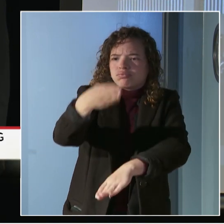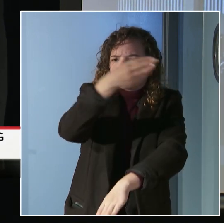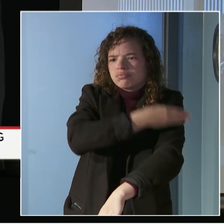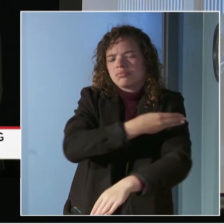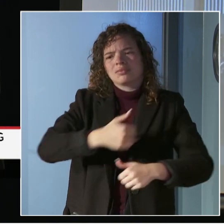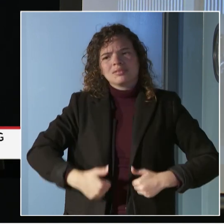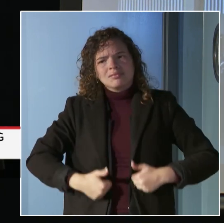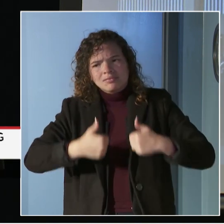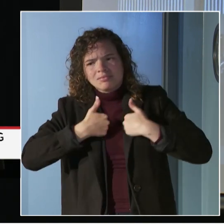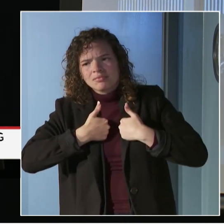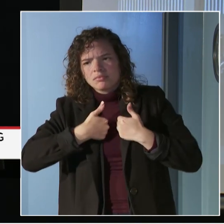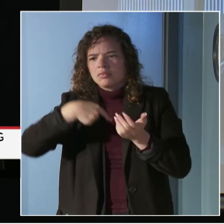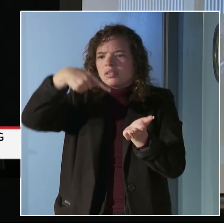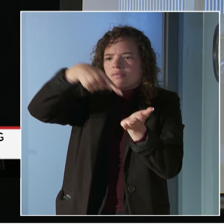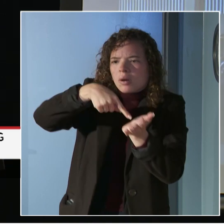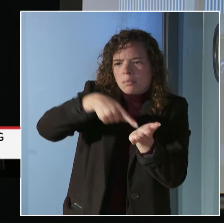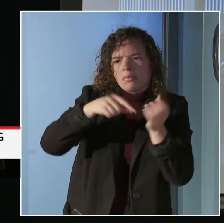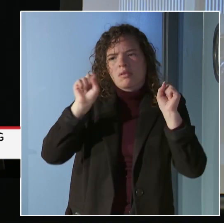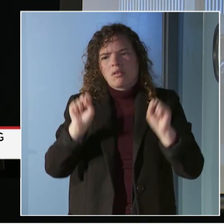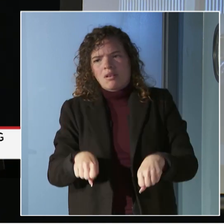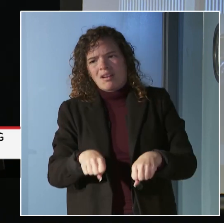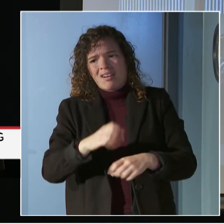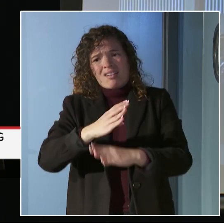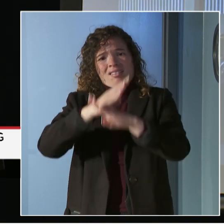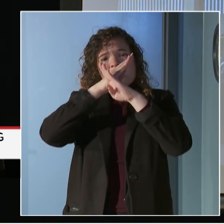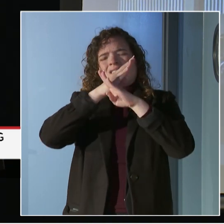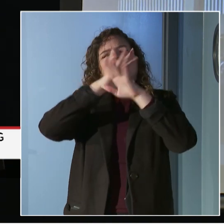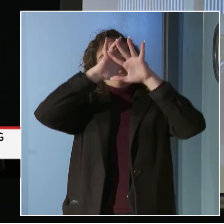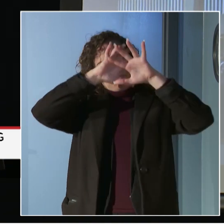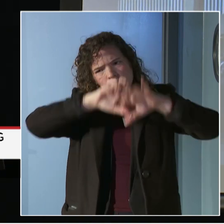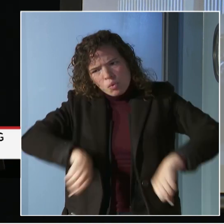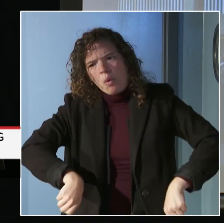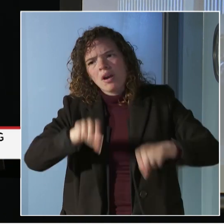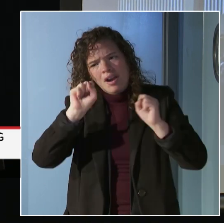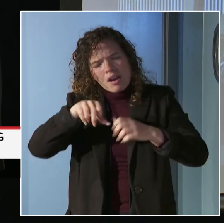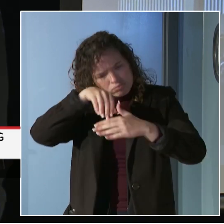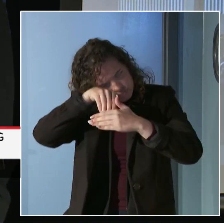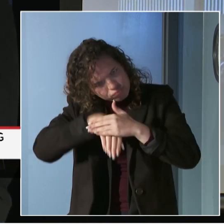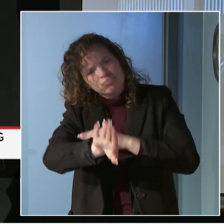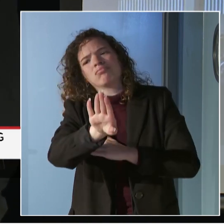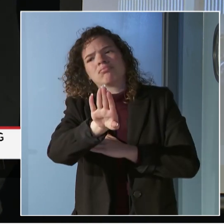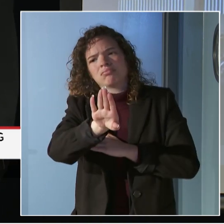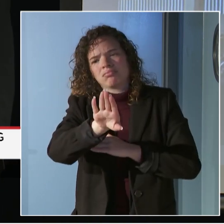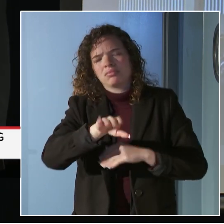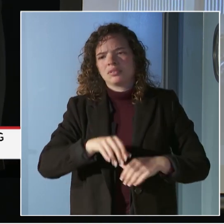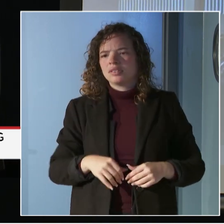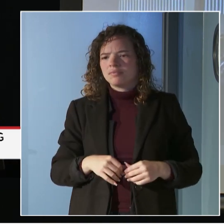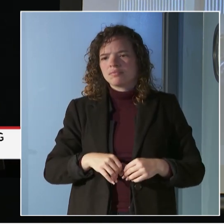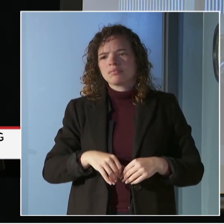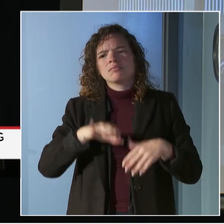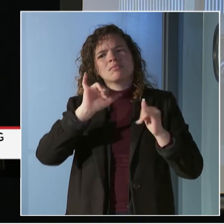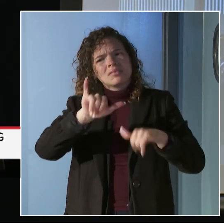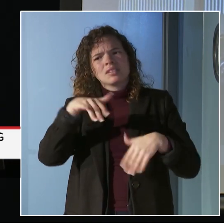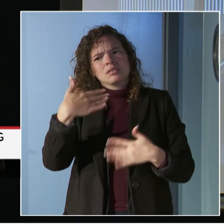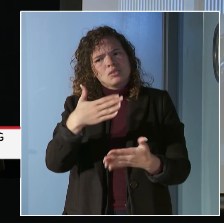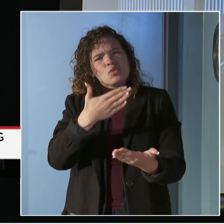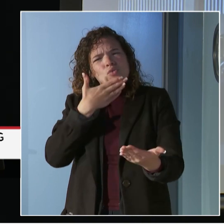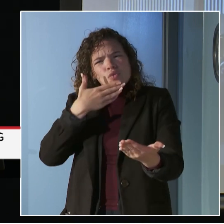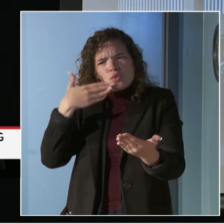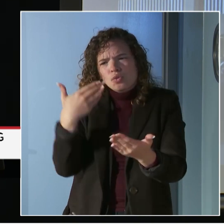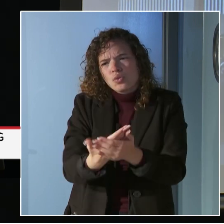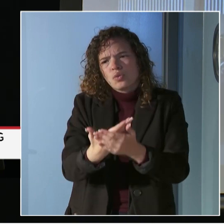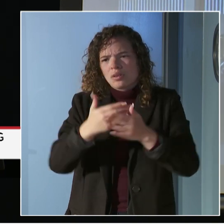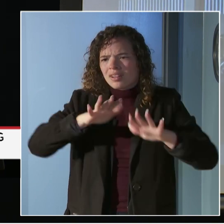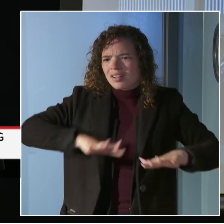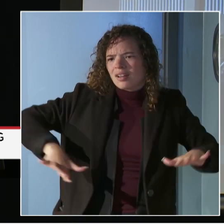people with the greatest barriers. It's located in resource-rich neighborhoods like Adams Morgan and Columbia Heights and others.